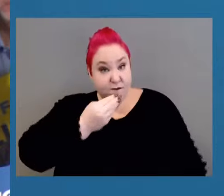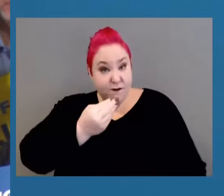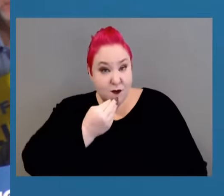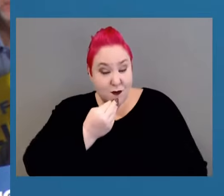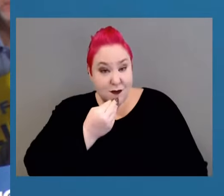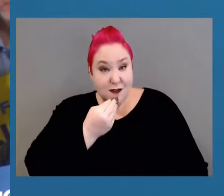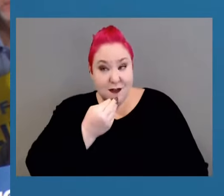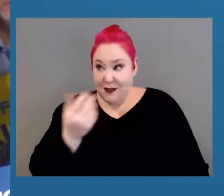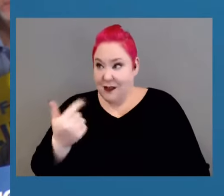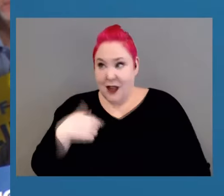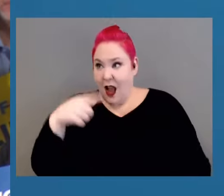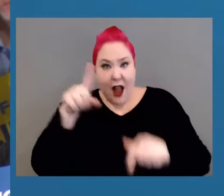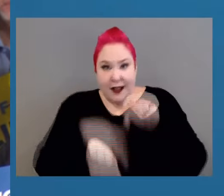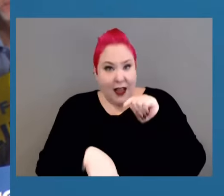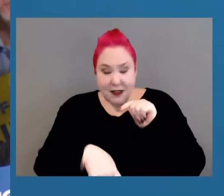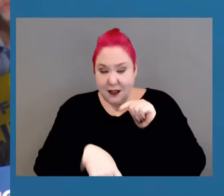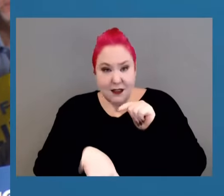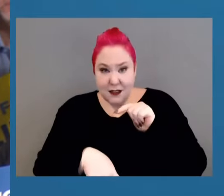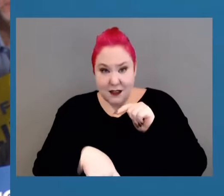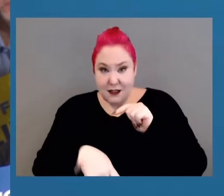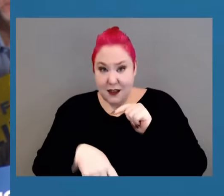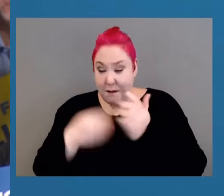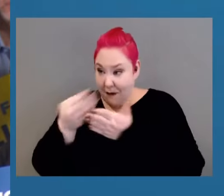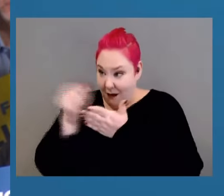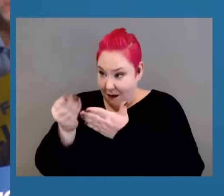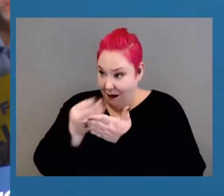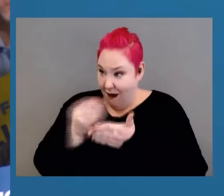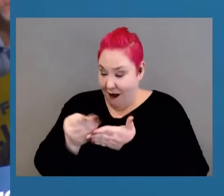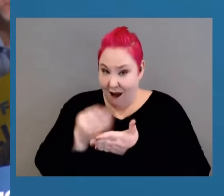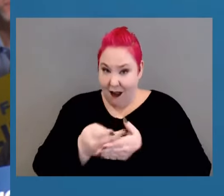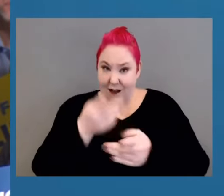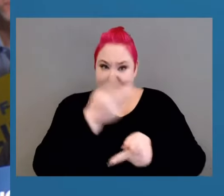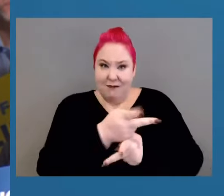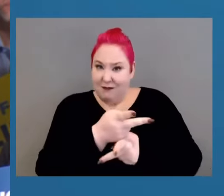cannot fill my refrigerator with SNAP benefits alone.